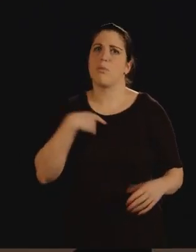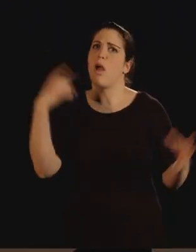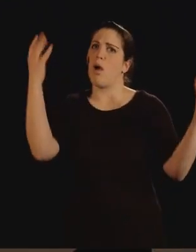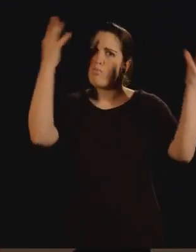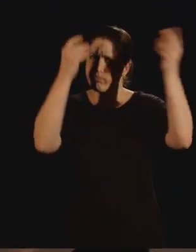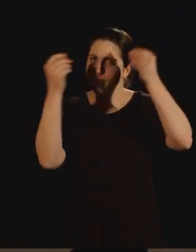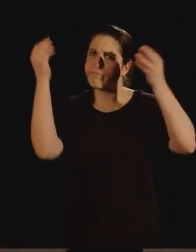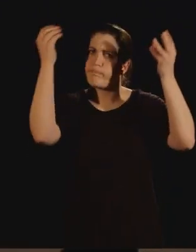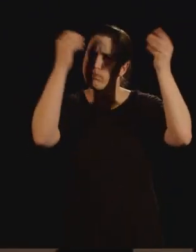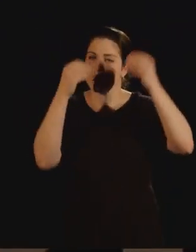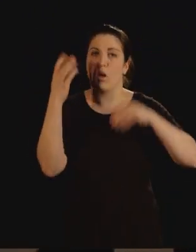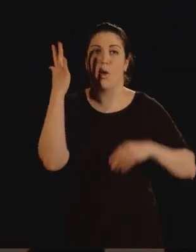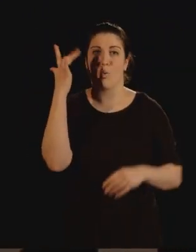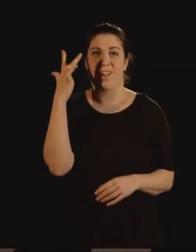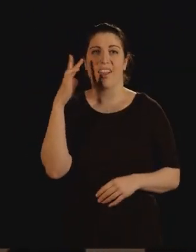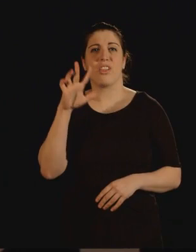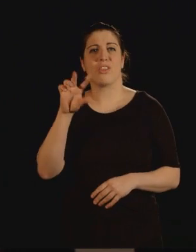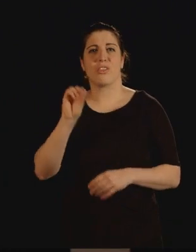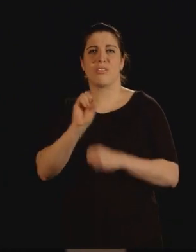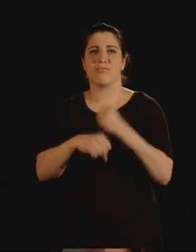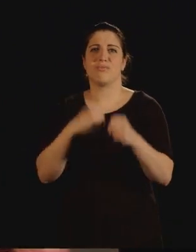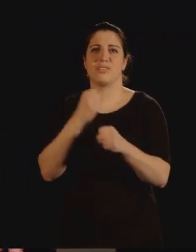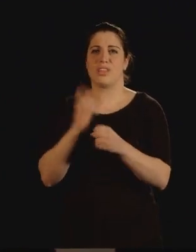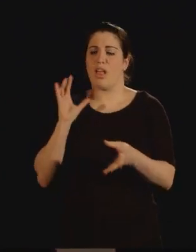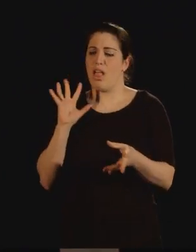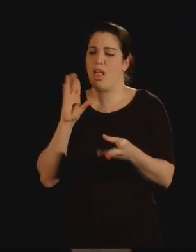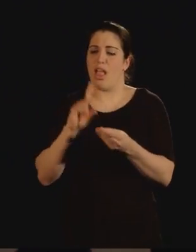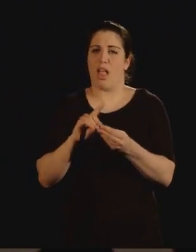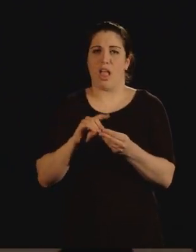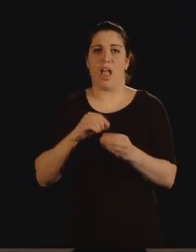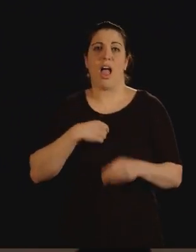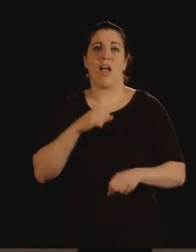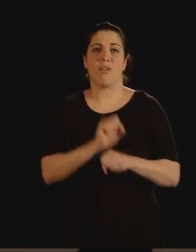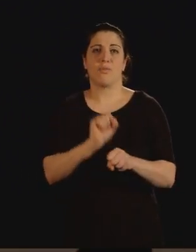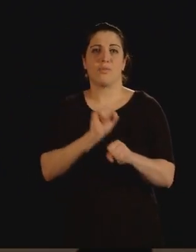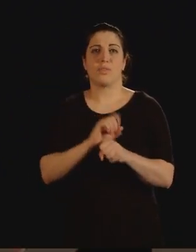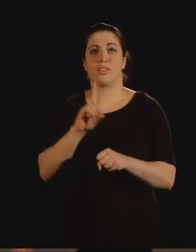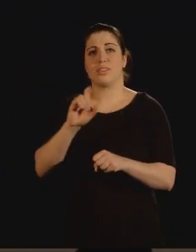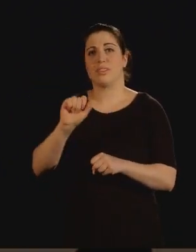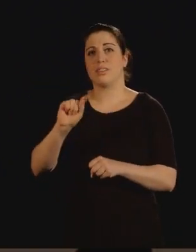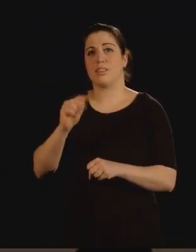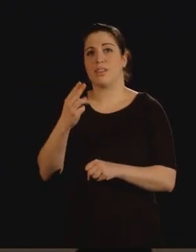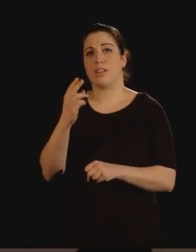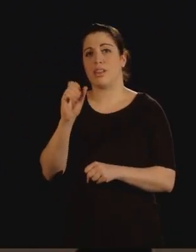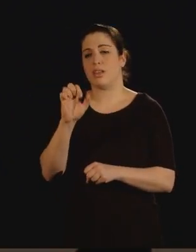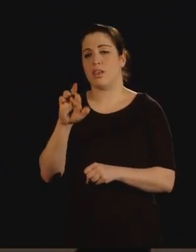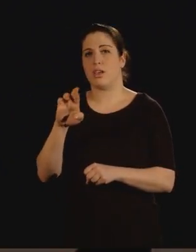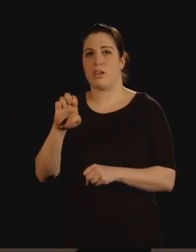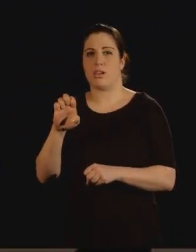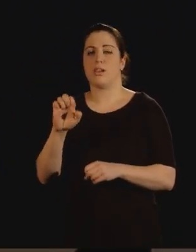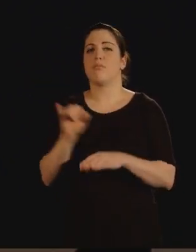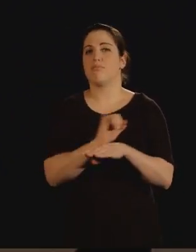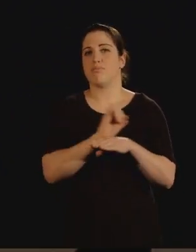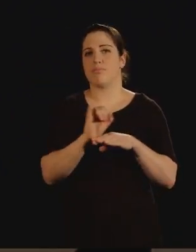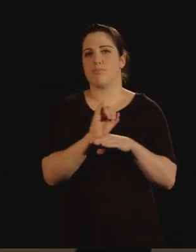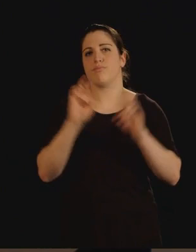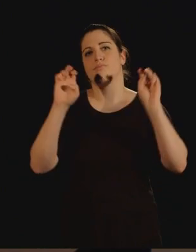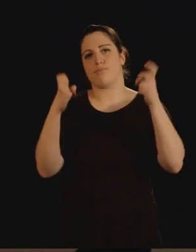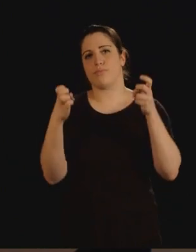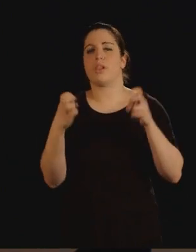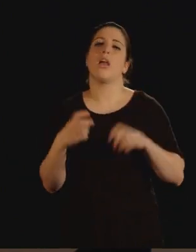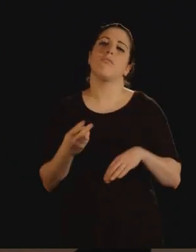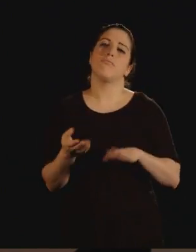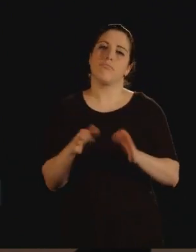have. And that's because for nearly 30 years, I've worked in the death care industry. Since becoming a funeral home owner